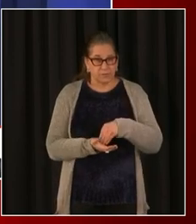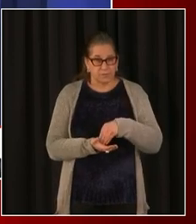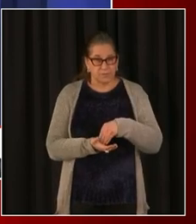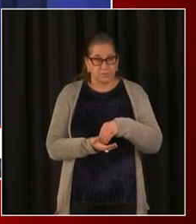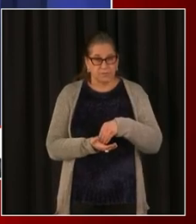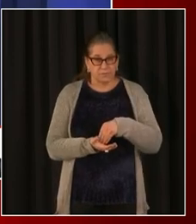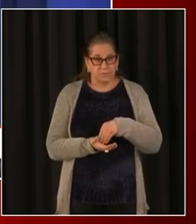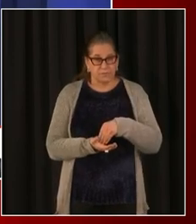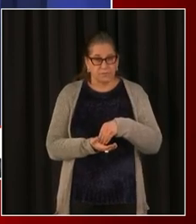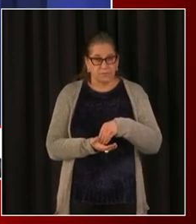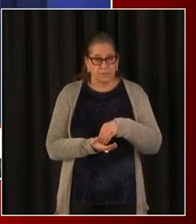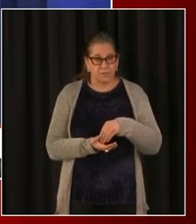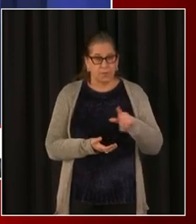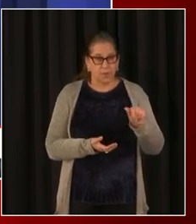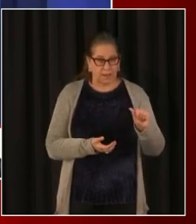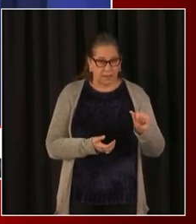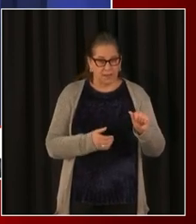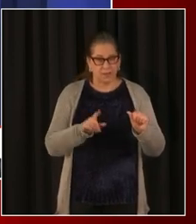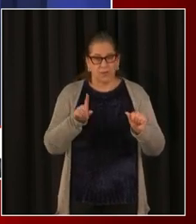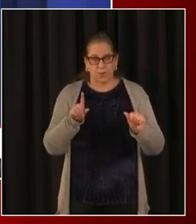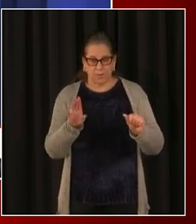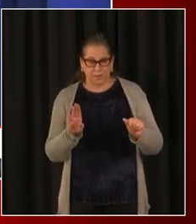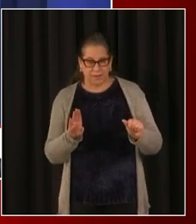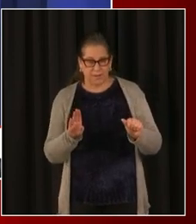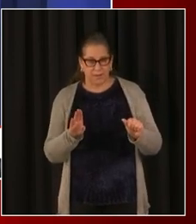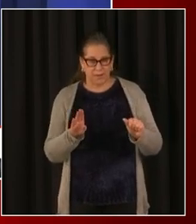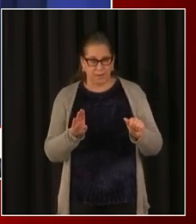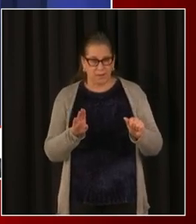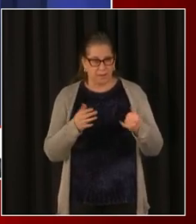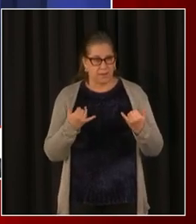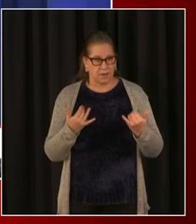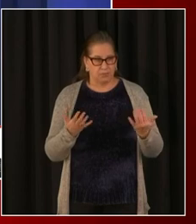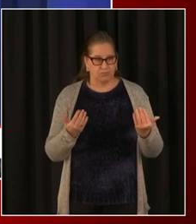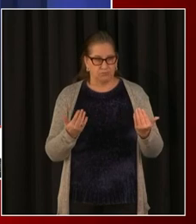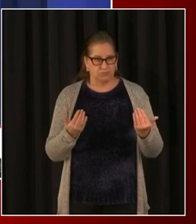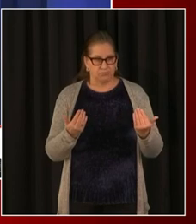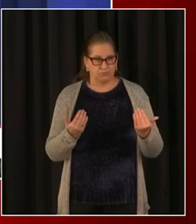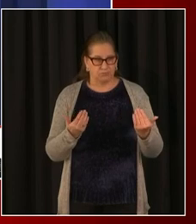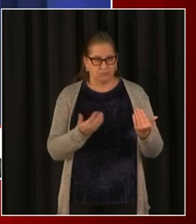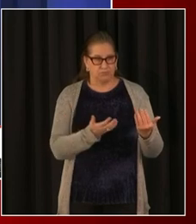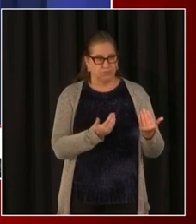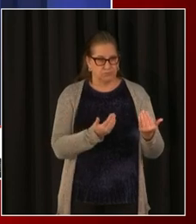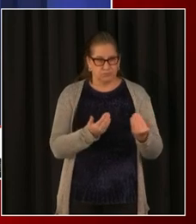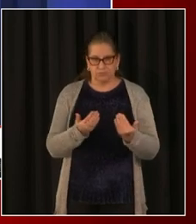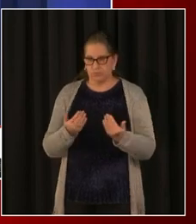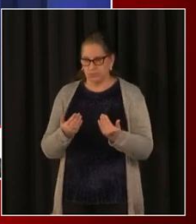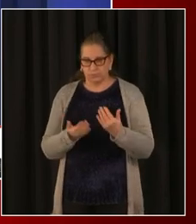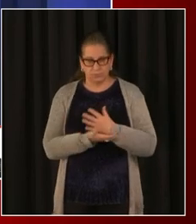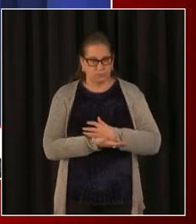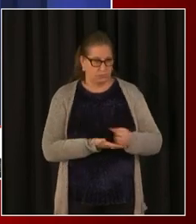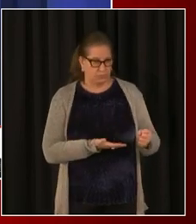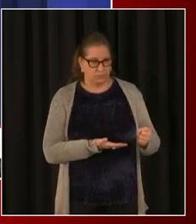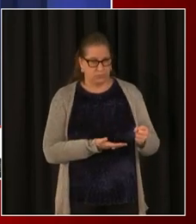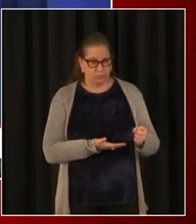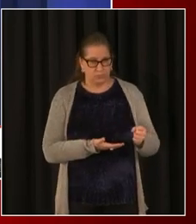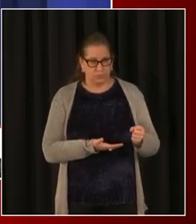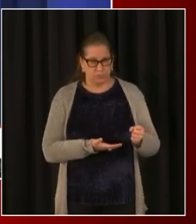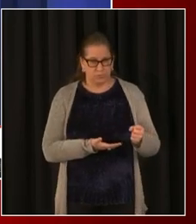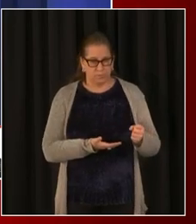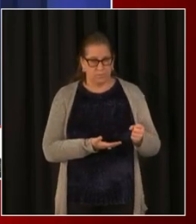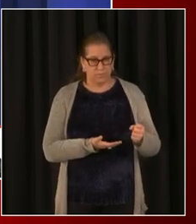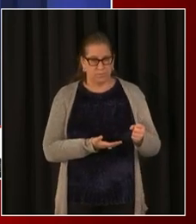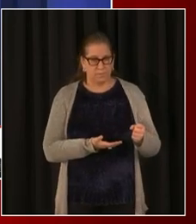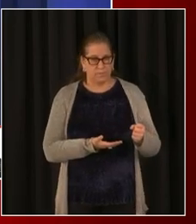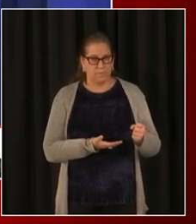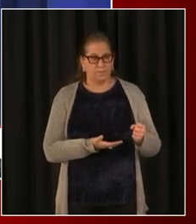1A and 1B. And then we also still have vaccine that's available for dose 1A in the hospitals for them to take care of their